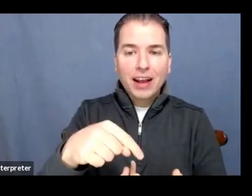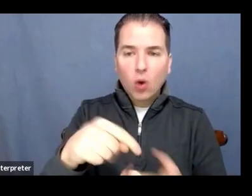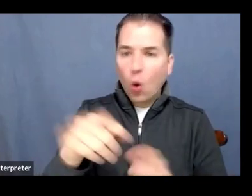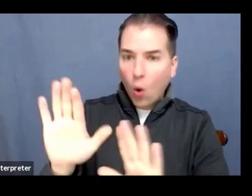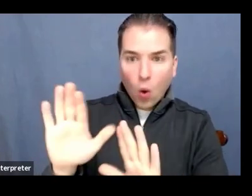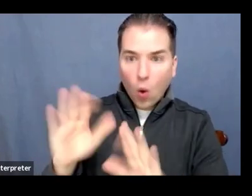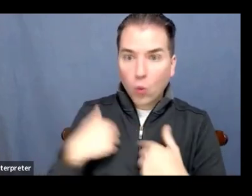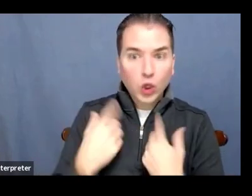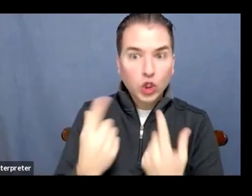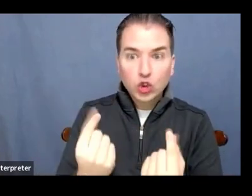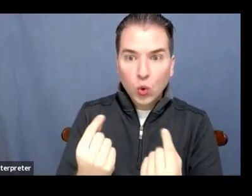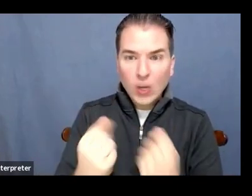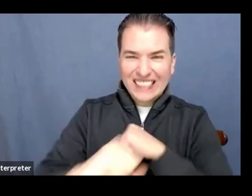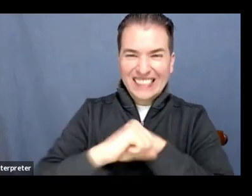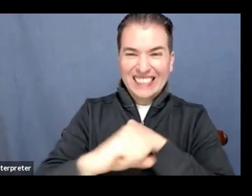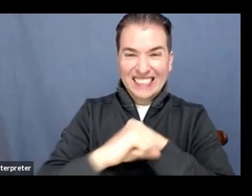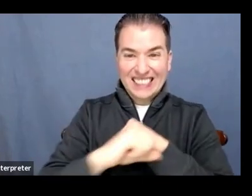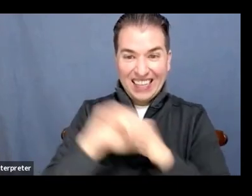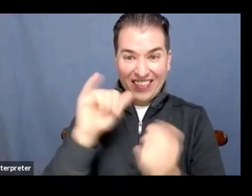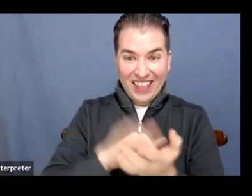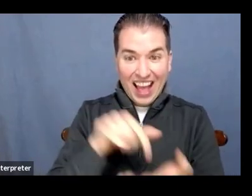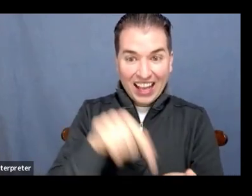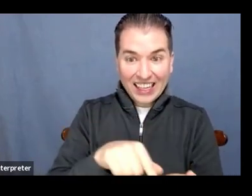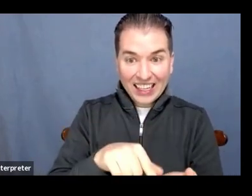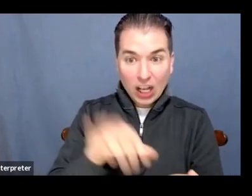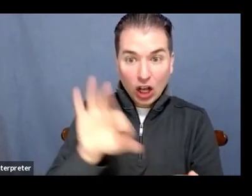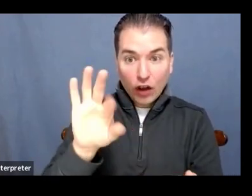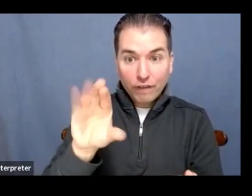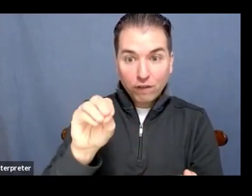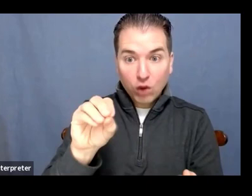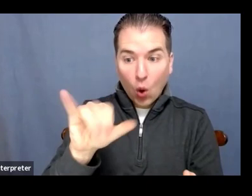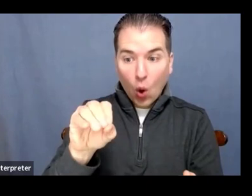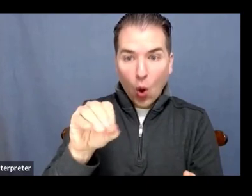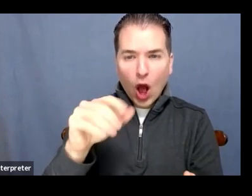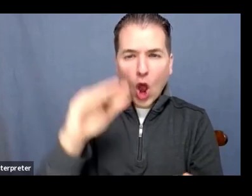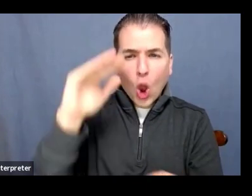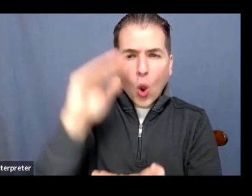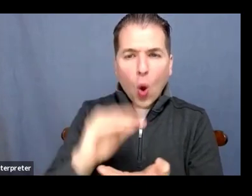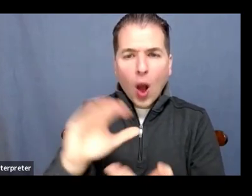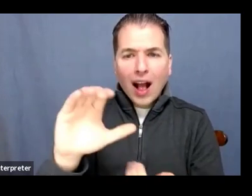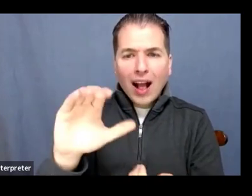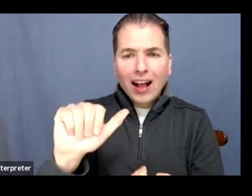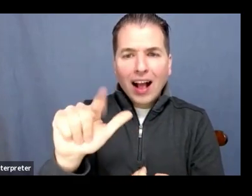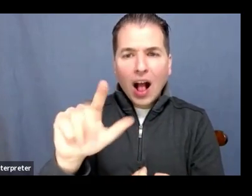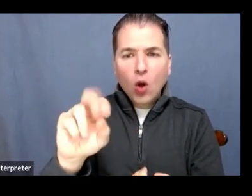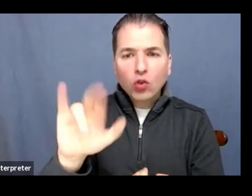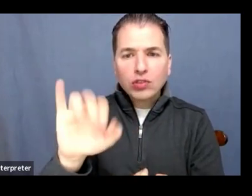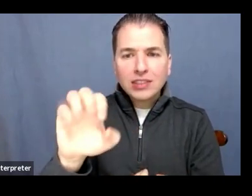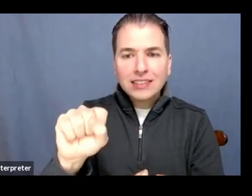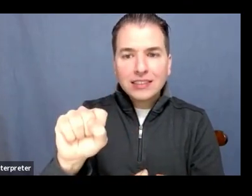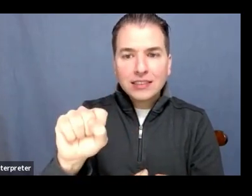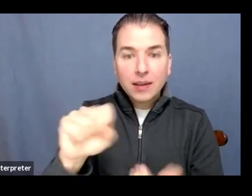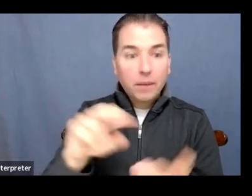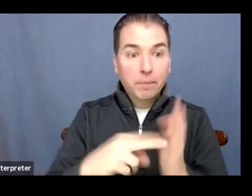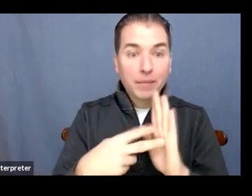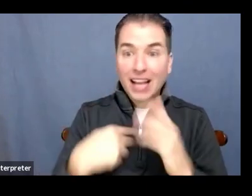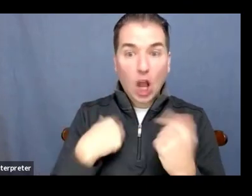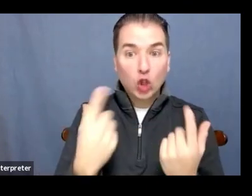enjoy a delicious dessert yogurt that's low in calories. So what am I going to do? I'm going to introduce a new